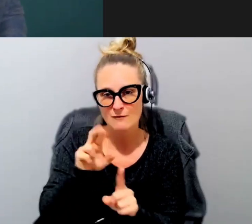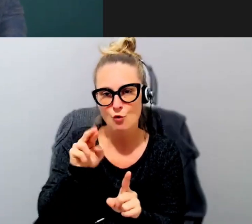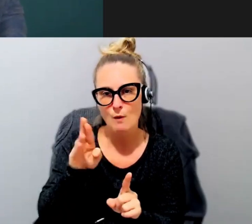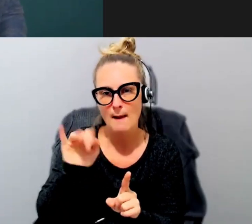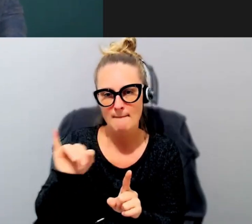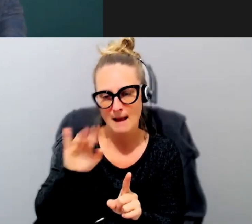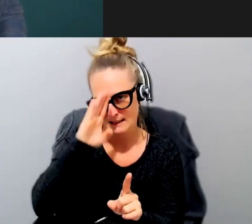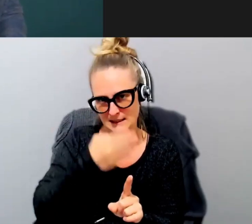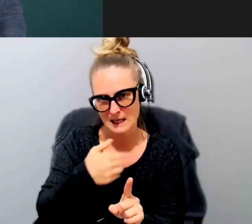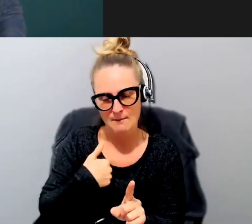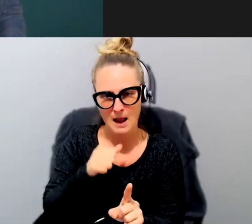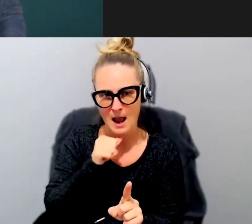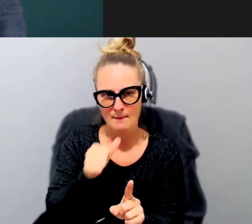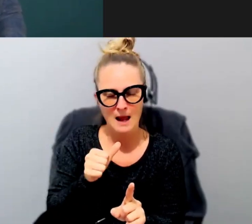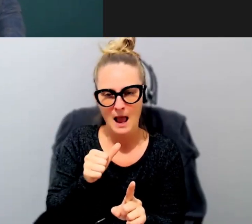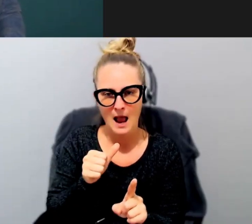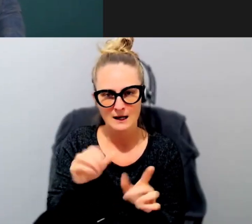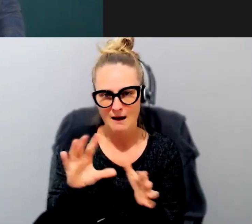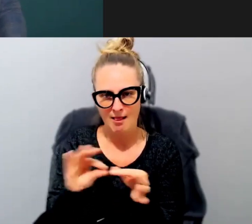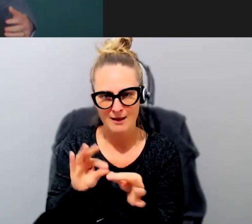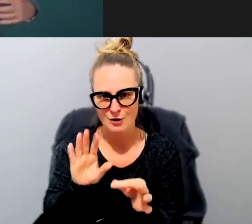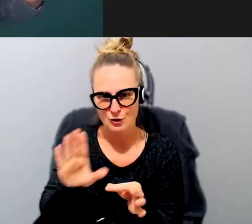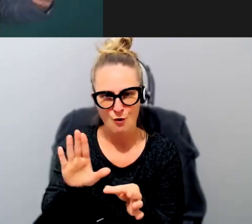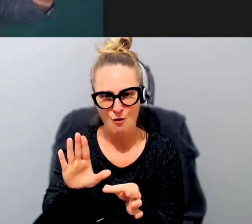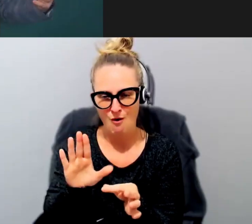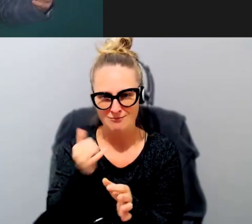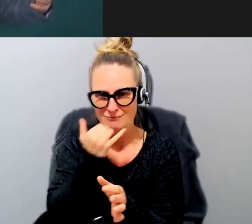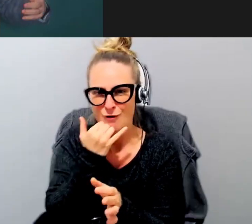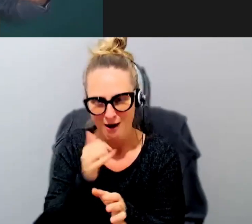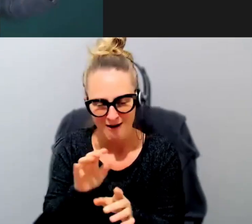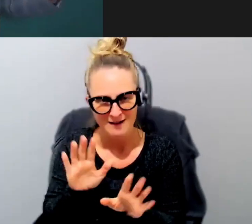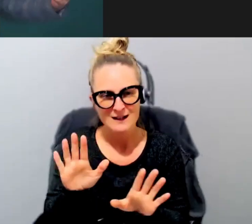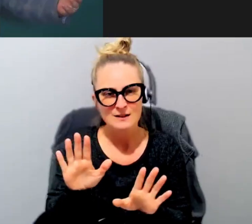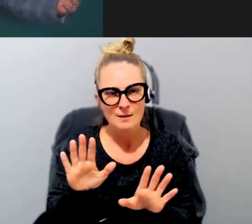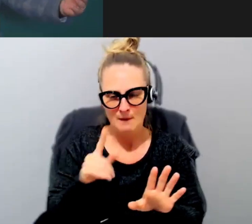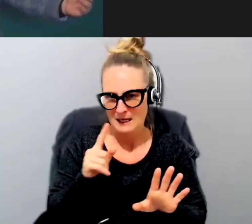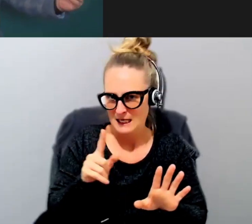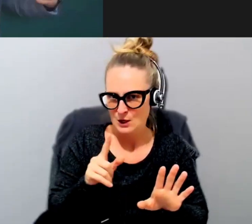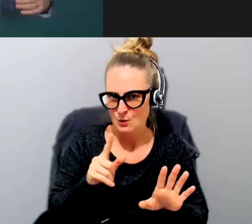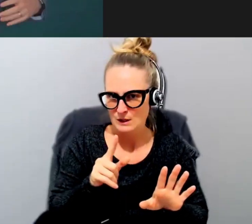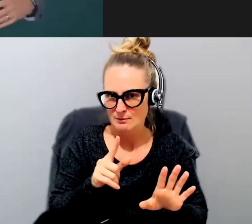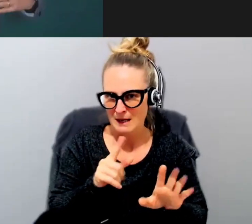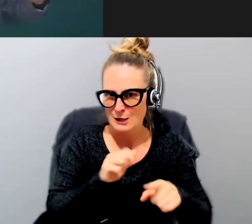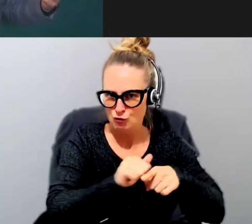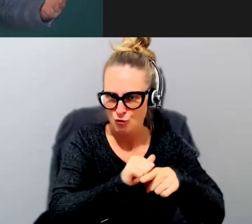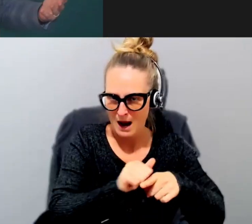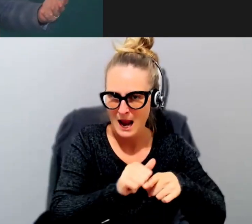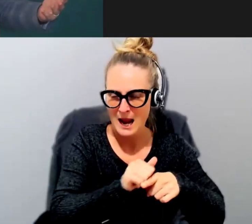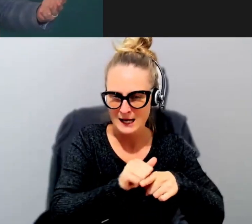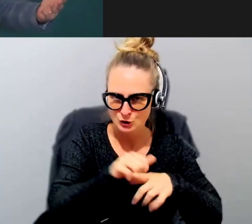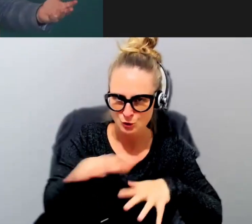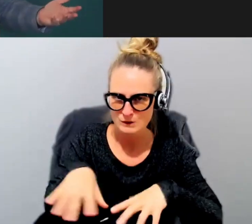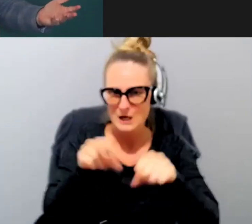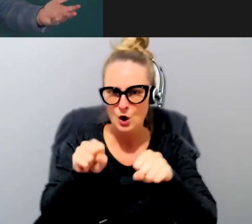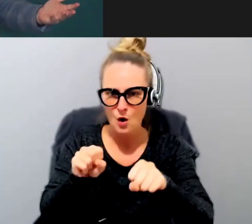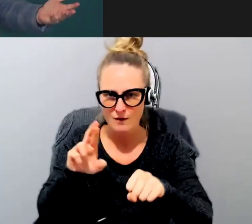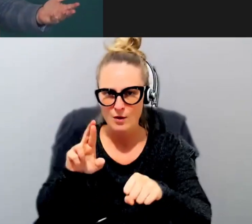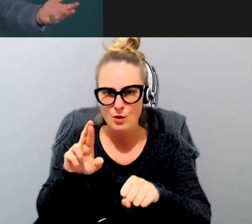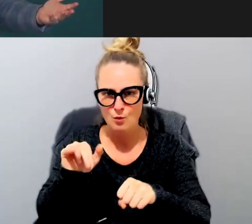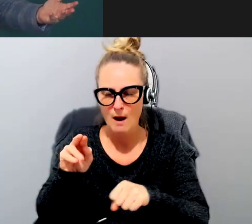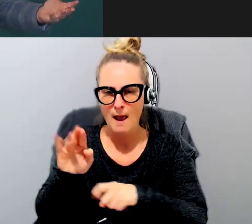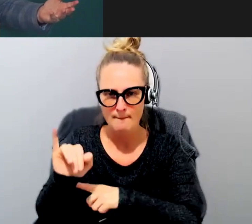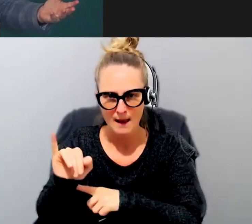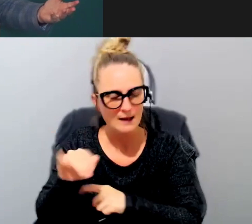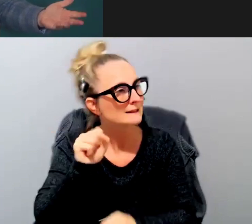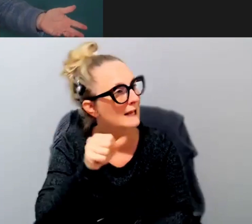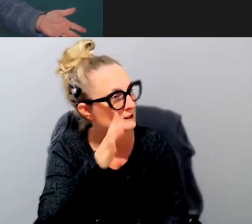movement's origin story wrong, but my understanding is he was being groomed to take over the rabbinate. Absolutely. And one of his first sermons, if not the first sermon. The future